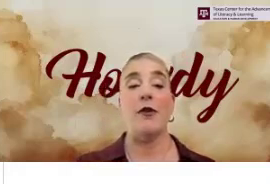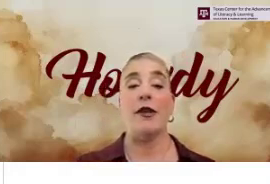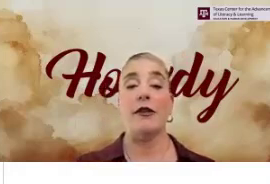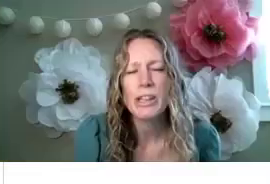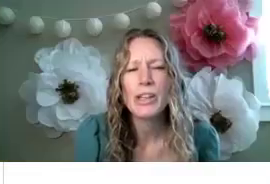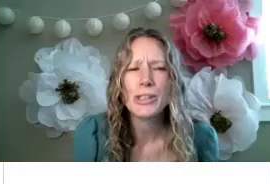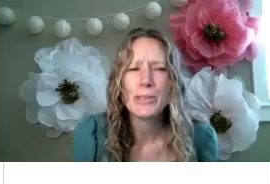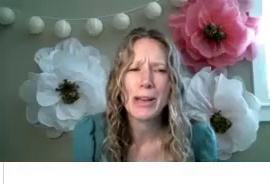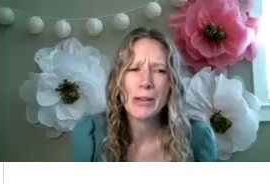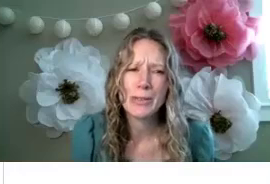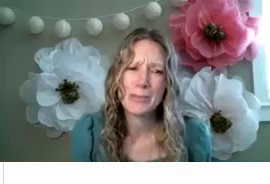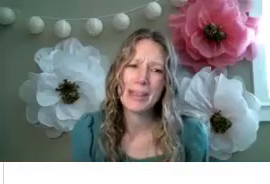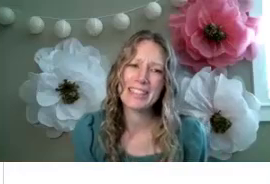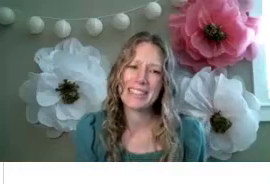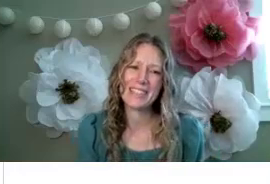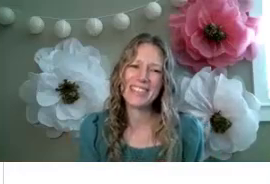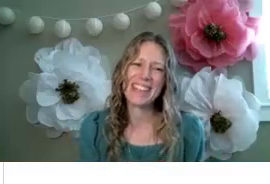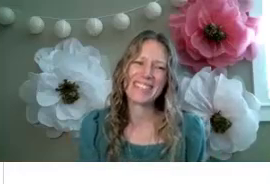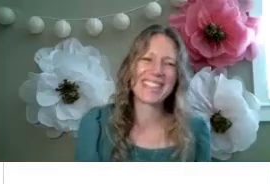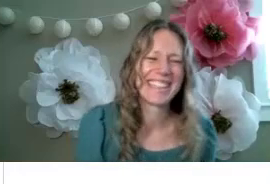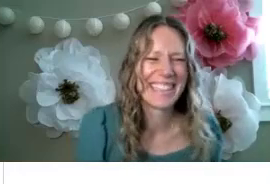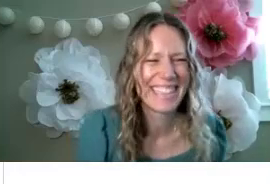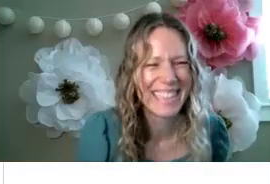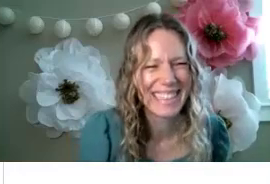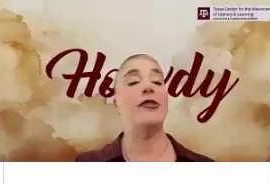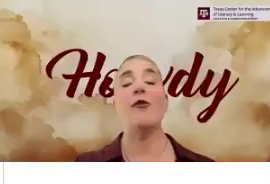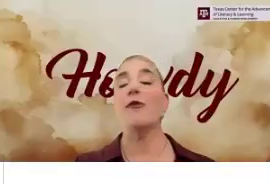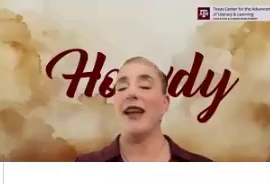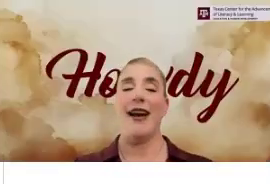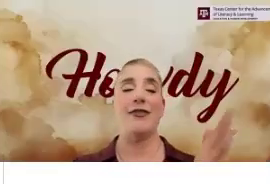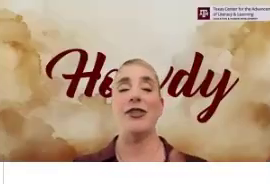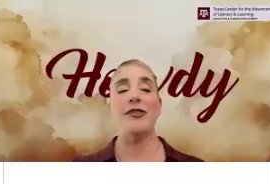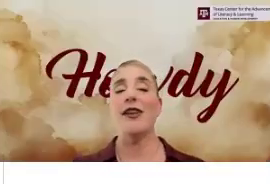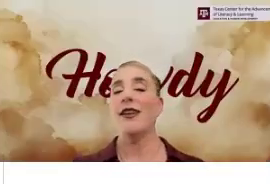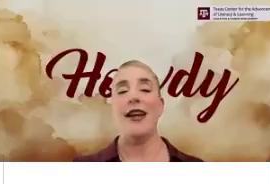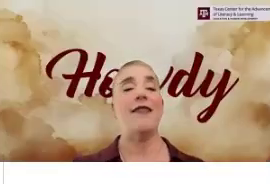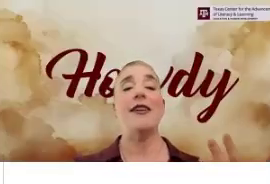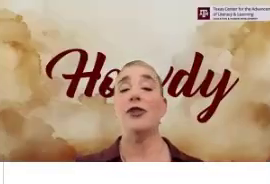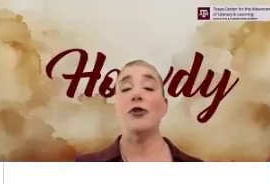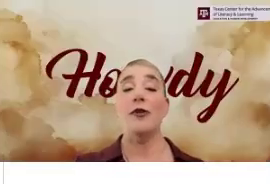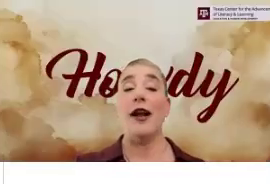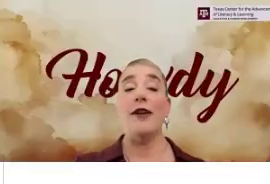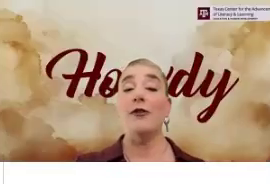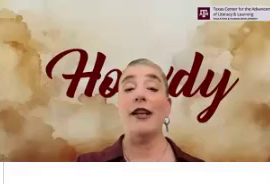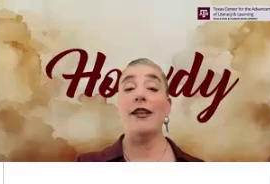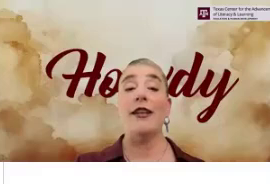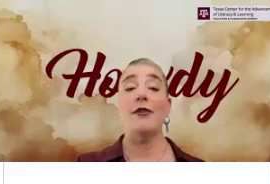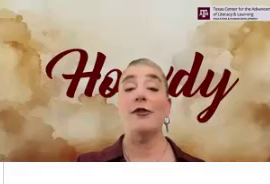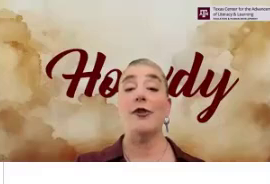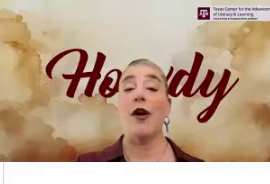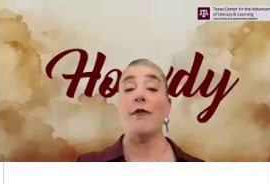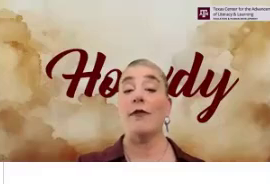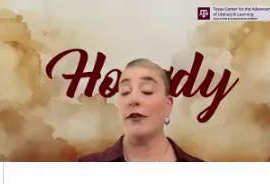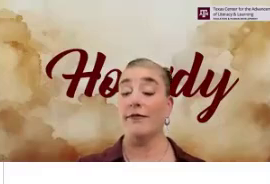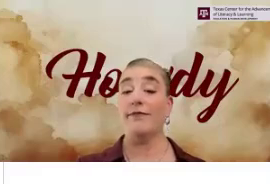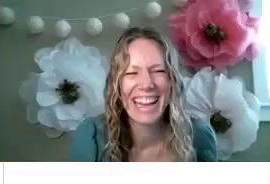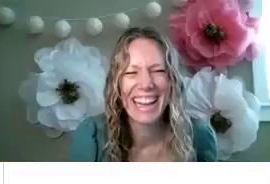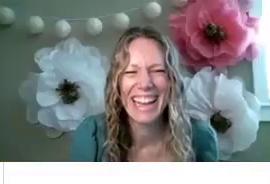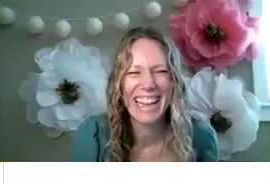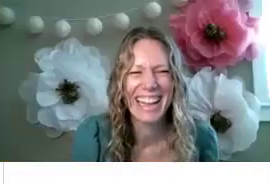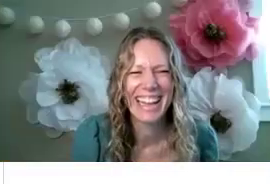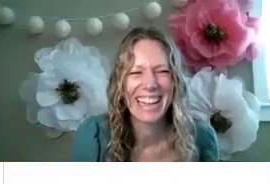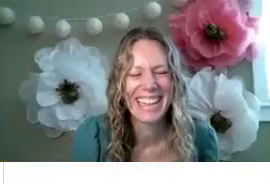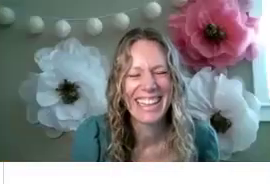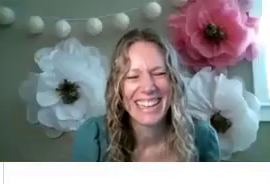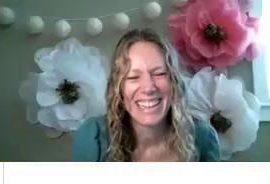want to. But it looks better with spaces sometimes. I know. And so, yeah, that's true. And I don't like it either. So I'm going to